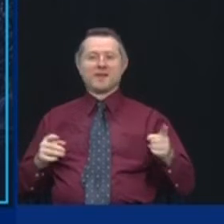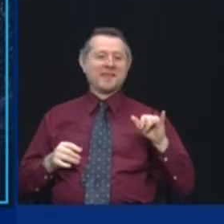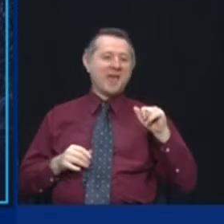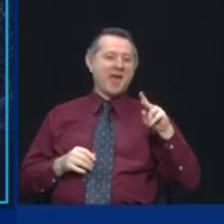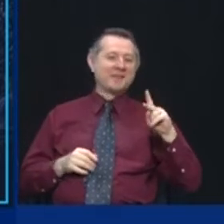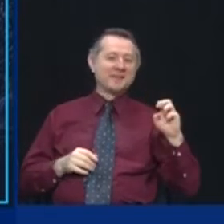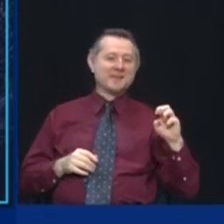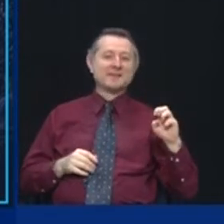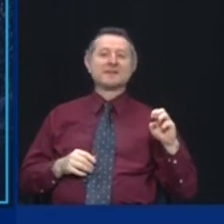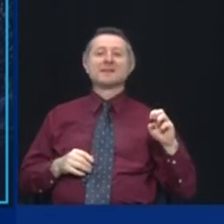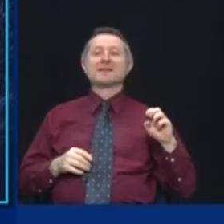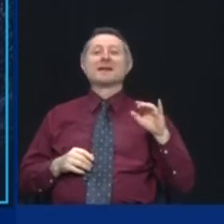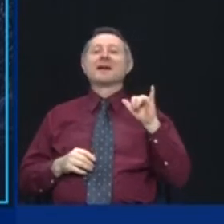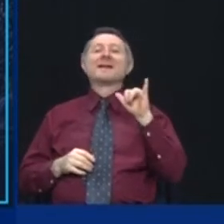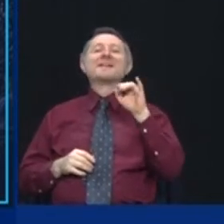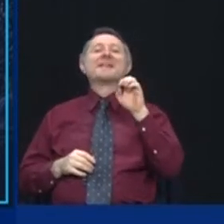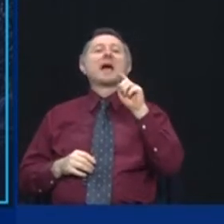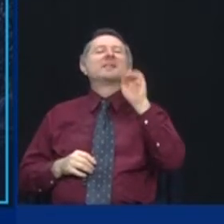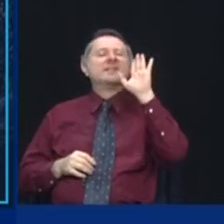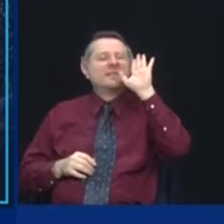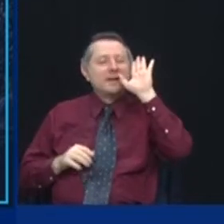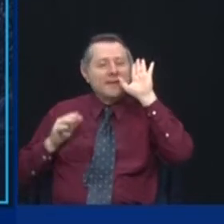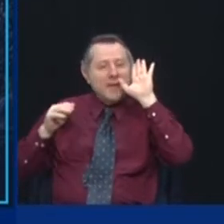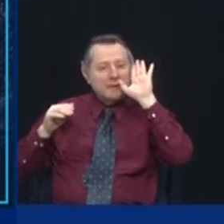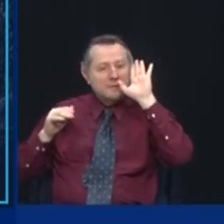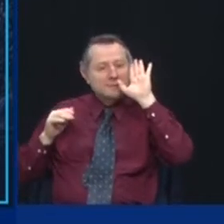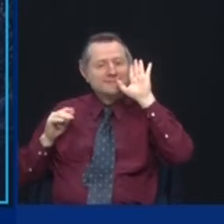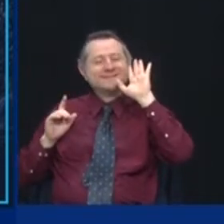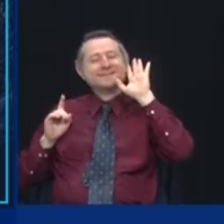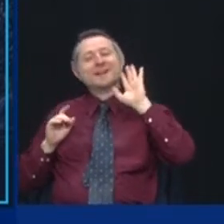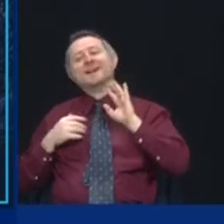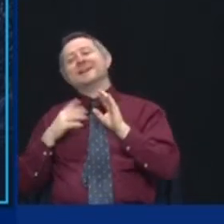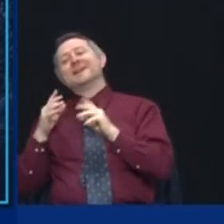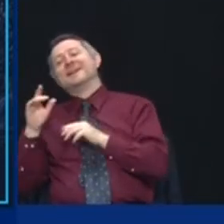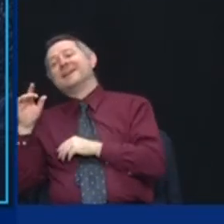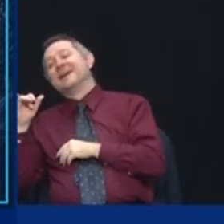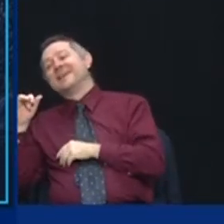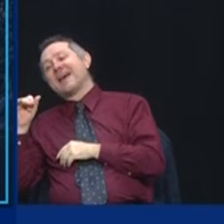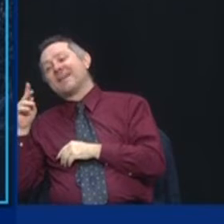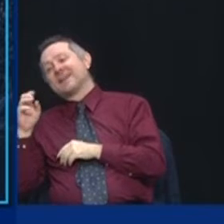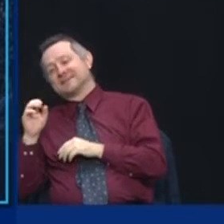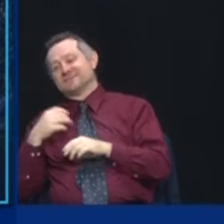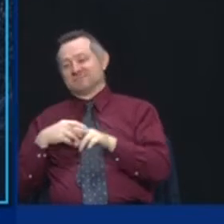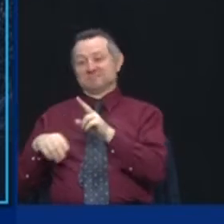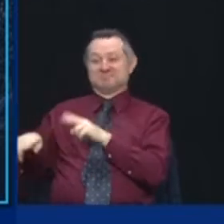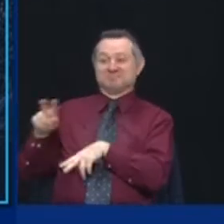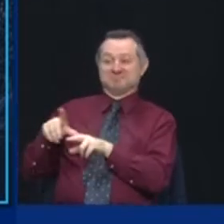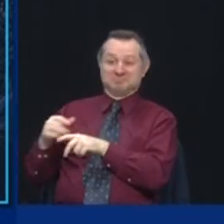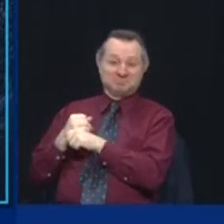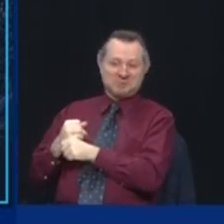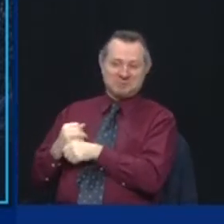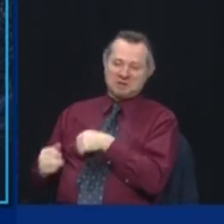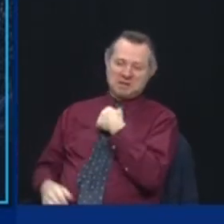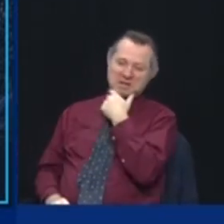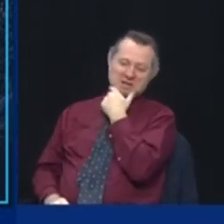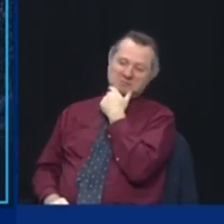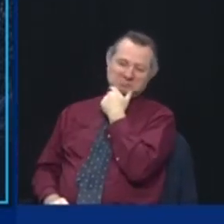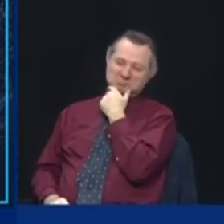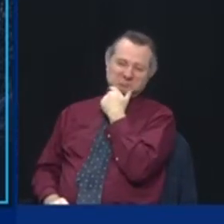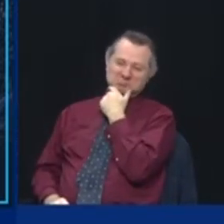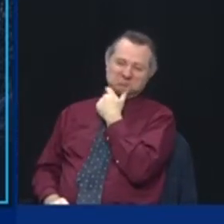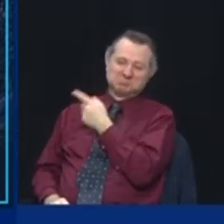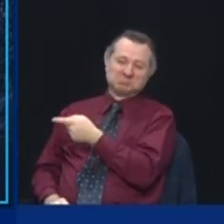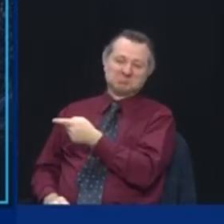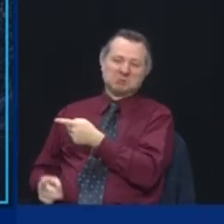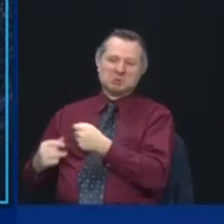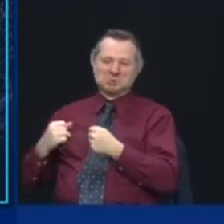the Yankees. Doesn't strike you as a ball player. He's stronger and more agile